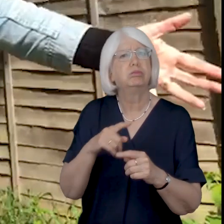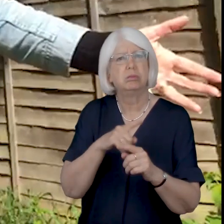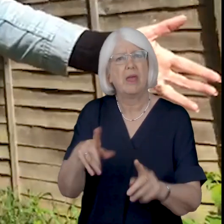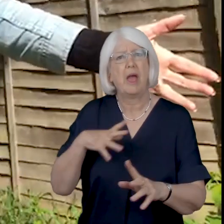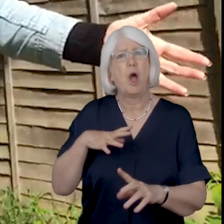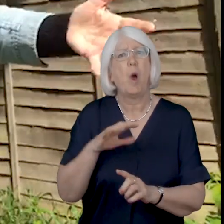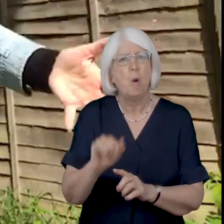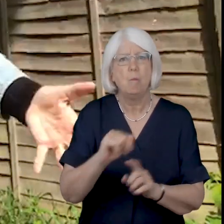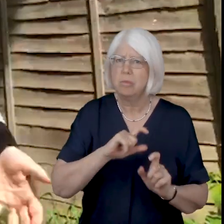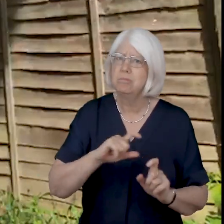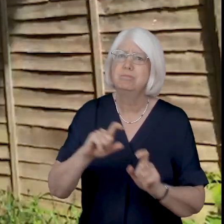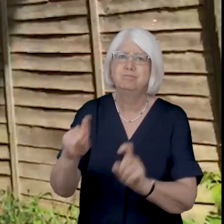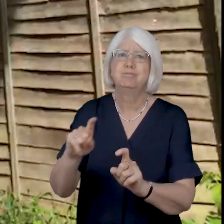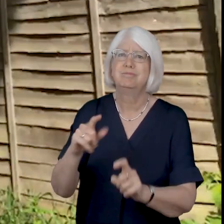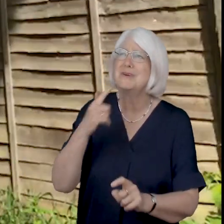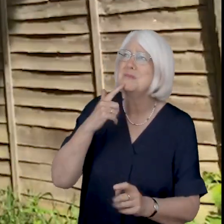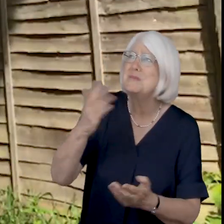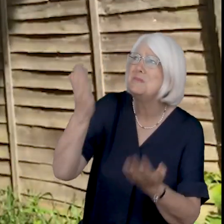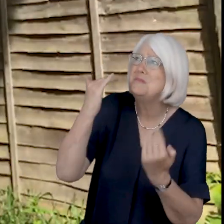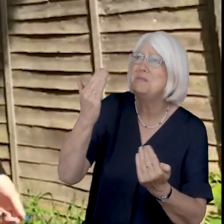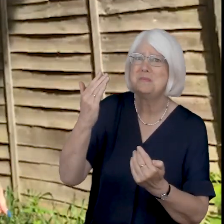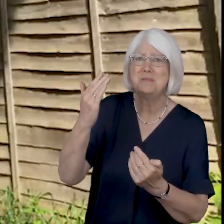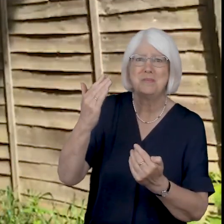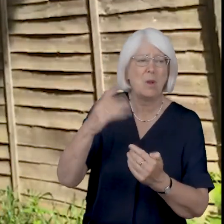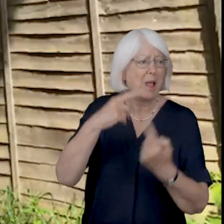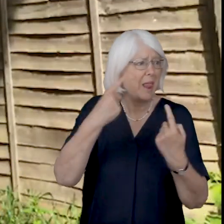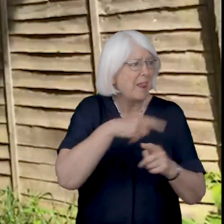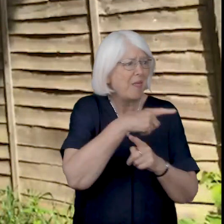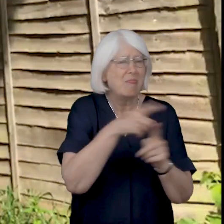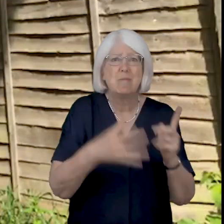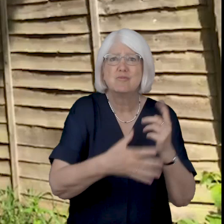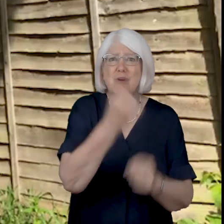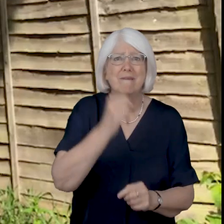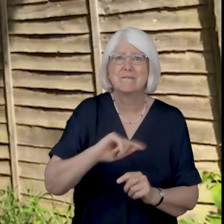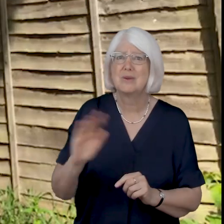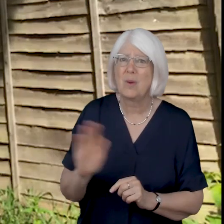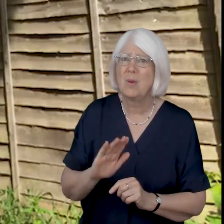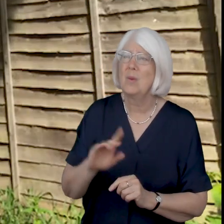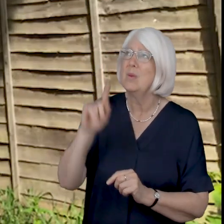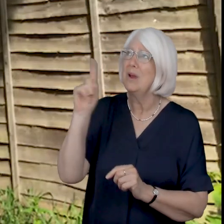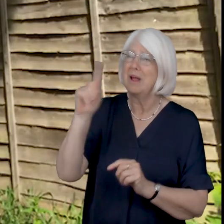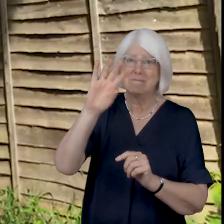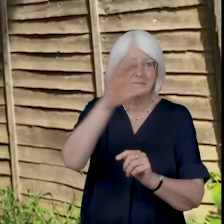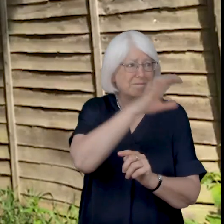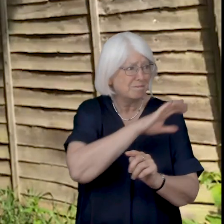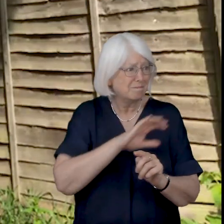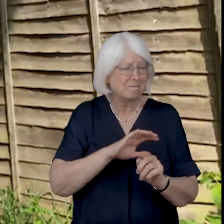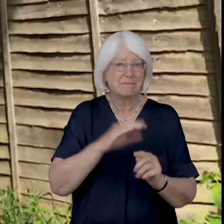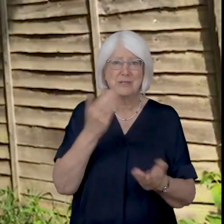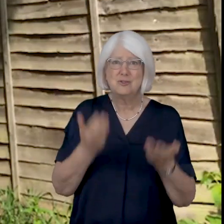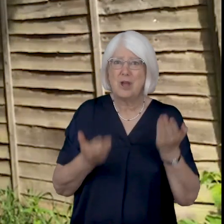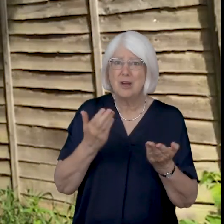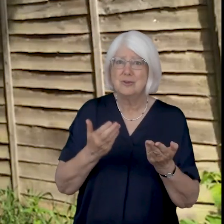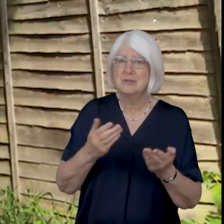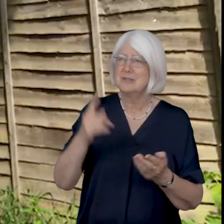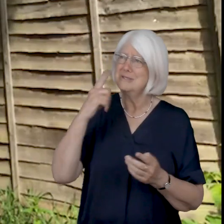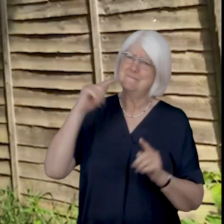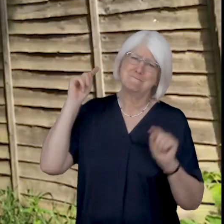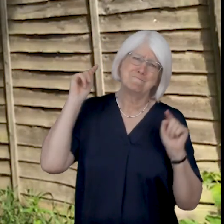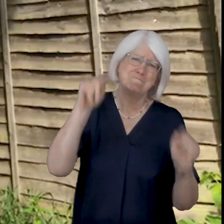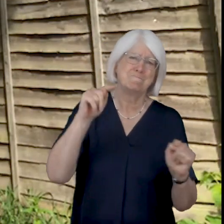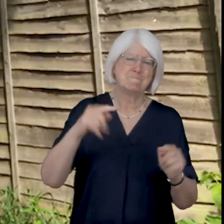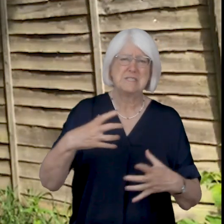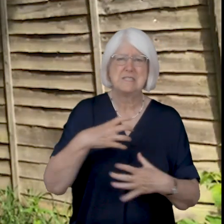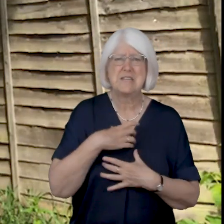Arise, Lord. Do not let mortals triumph. Let the nations be judged in your presence. Strike them with terror,